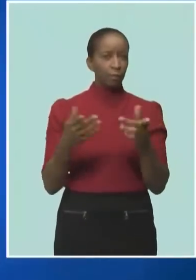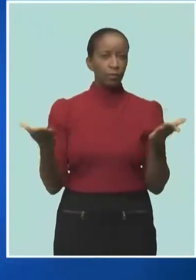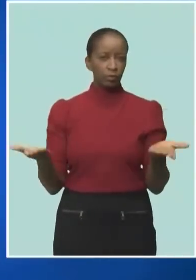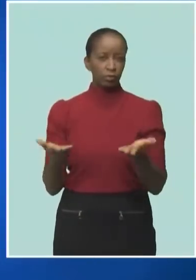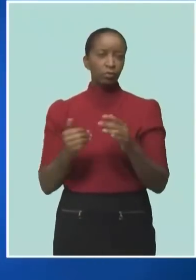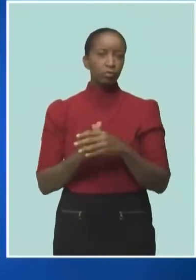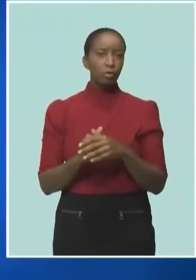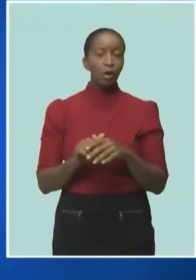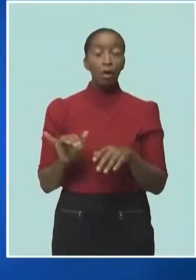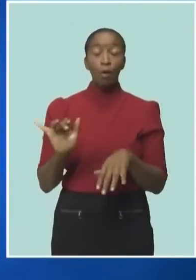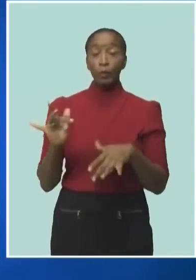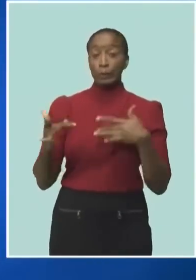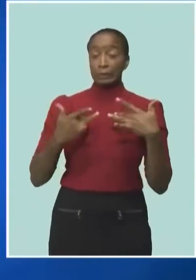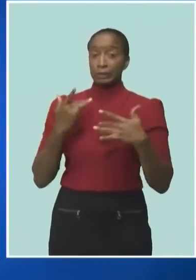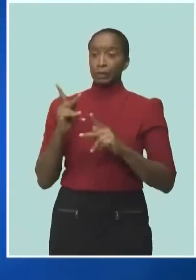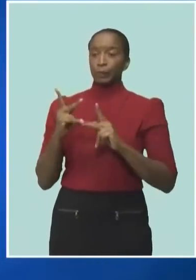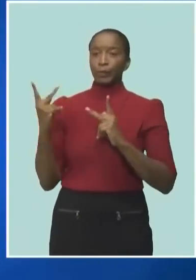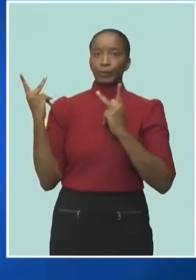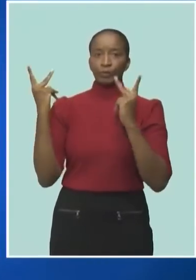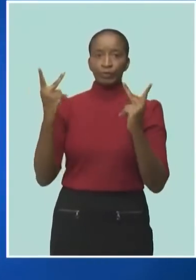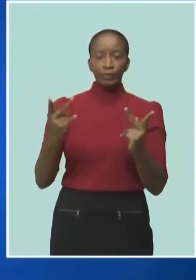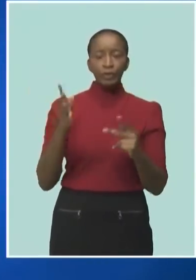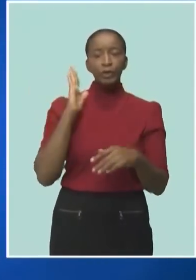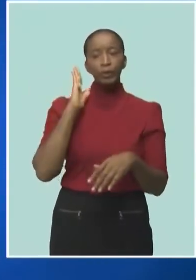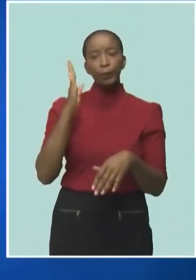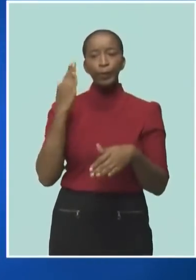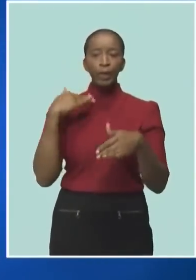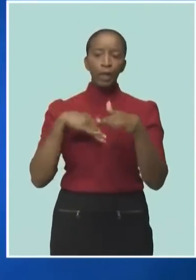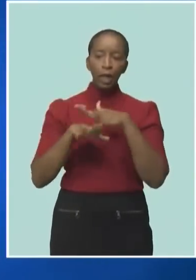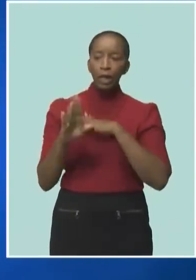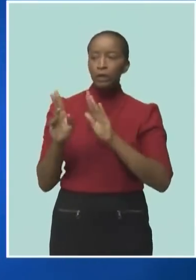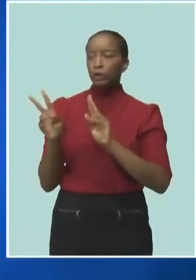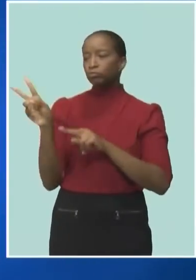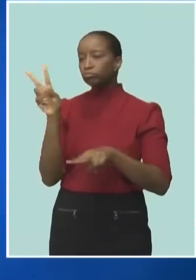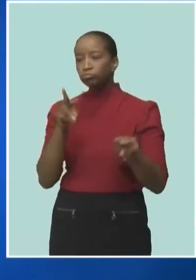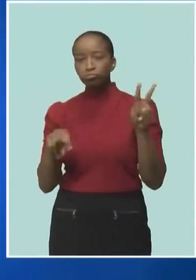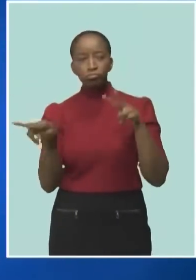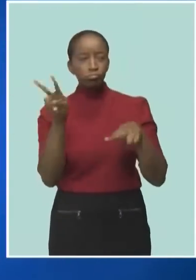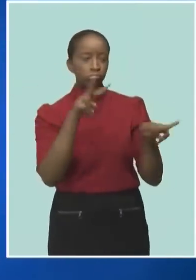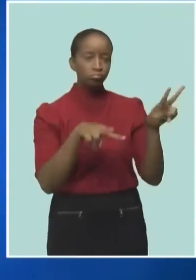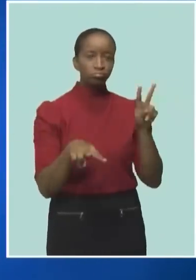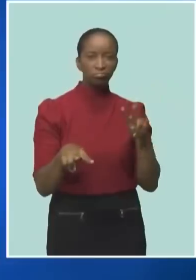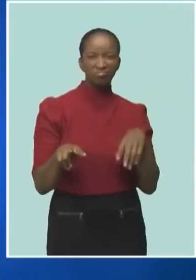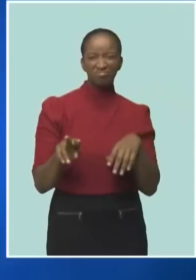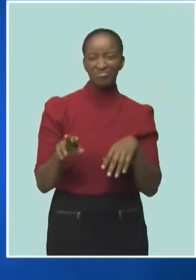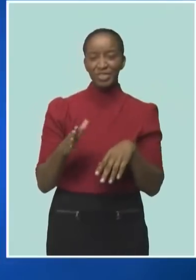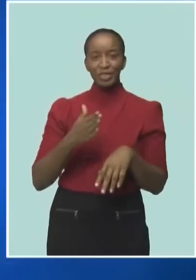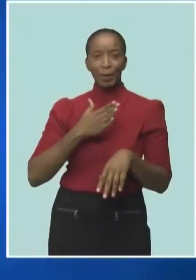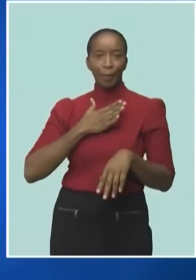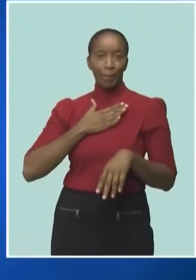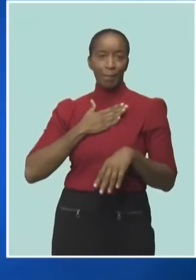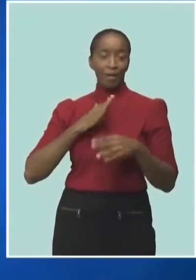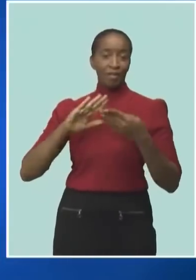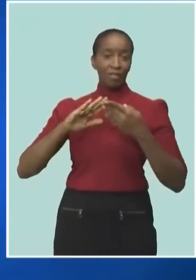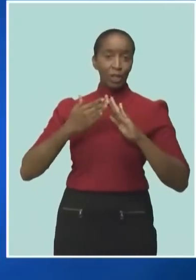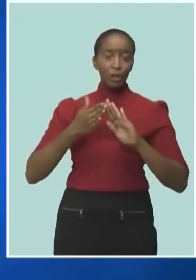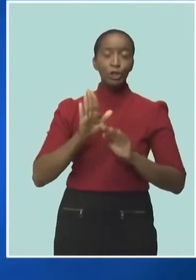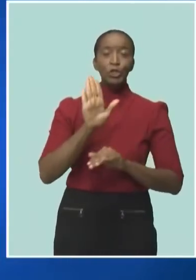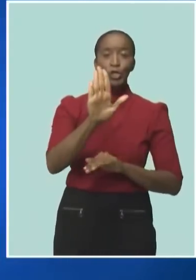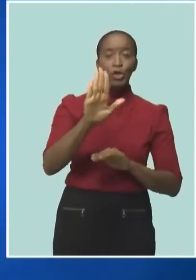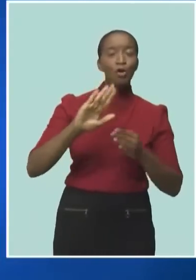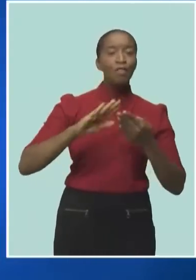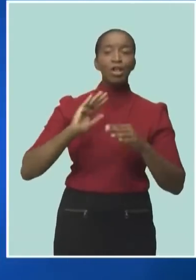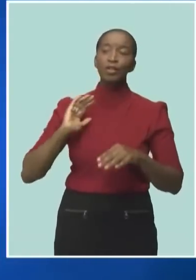about the people who are visiting that will be passing through. Like I said earlier, it is my village, it is your village, it is our